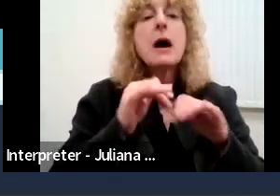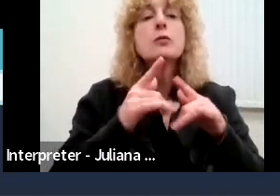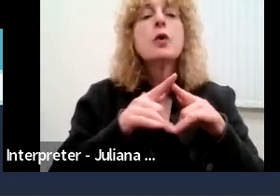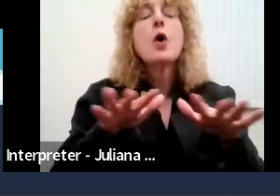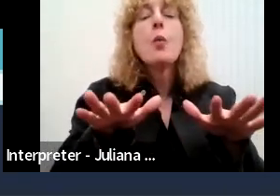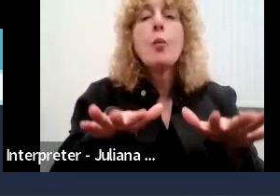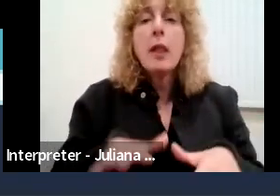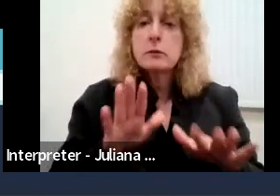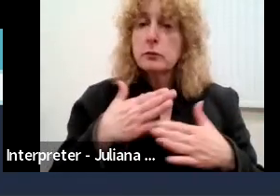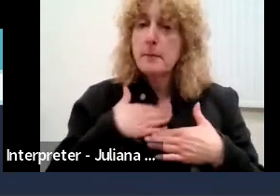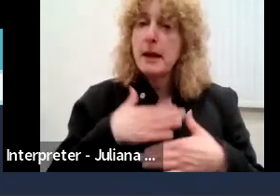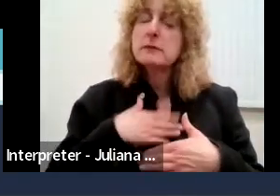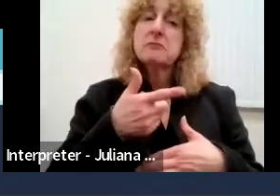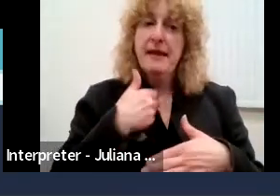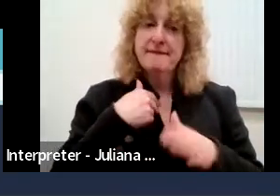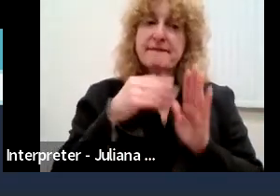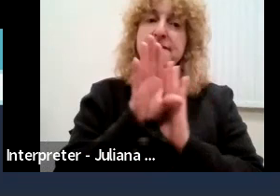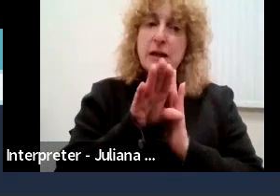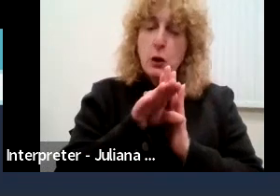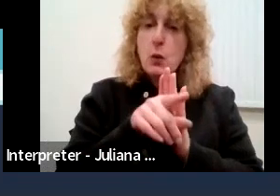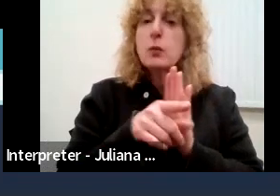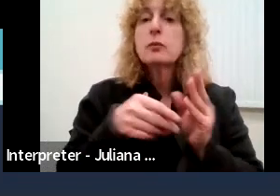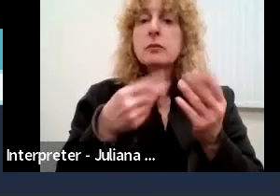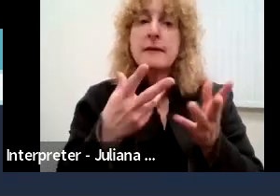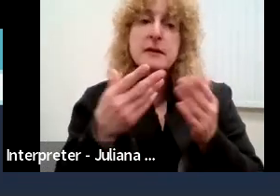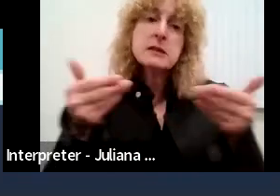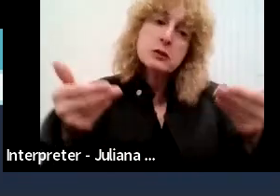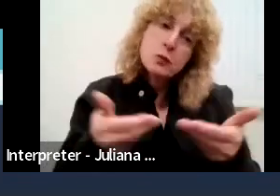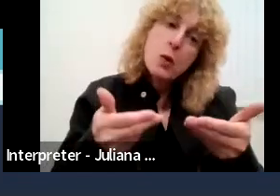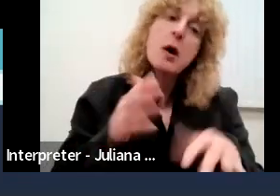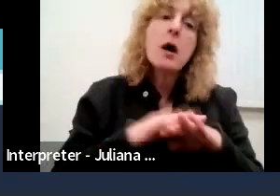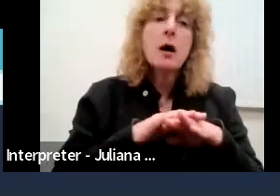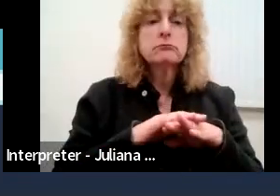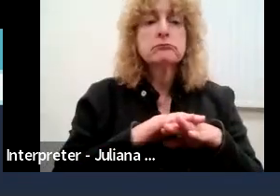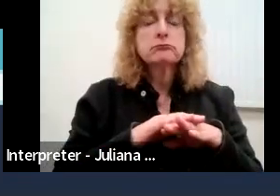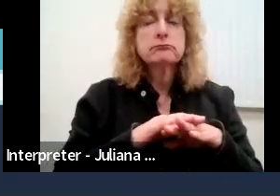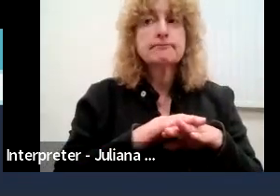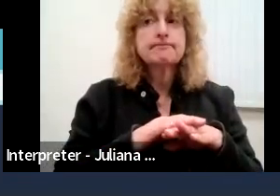body. So it gives like a video just kind of giving an introduction on